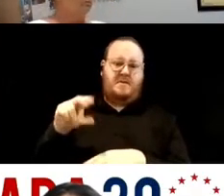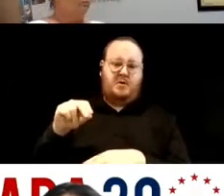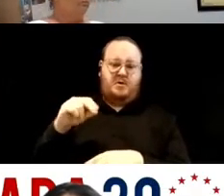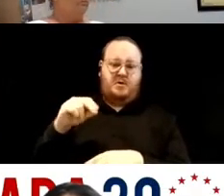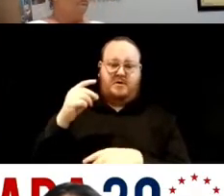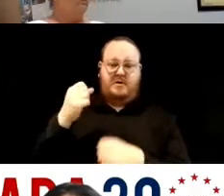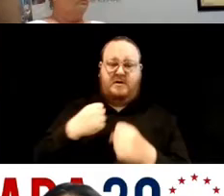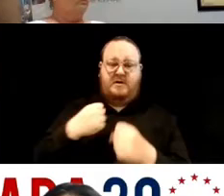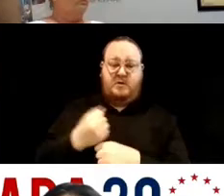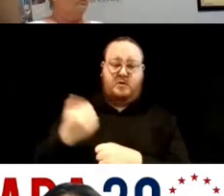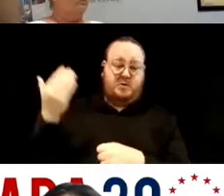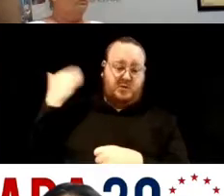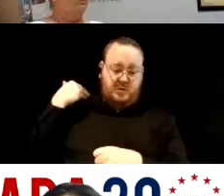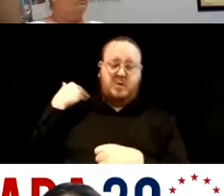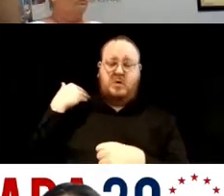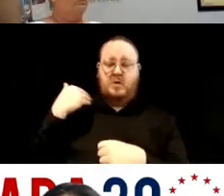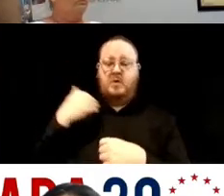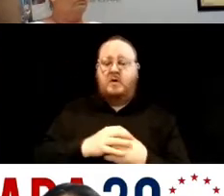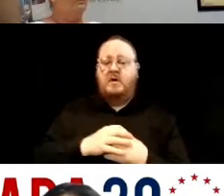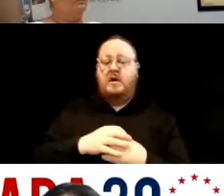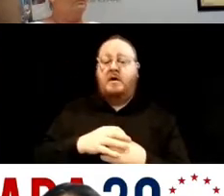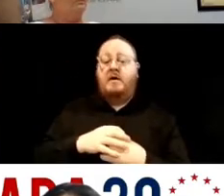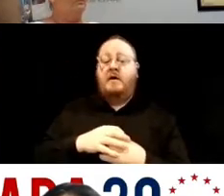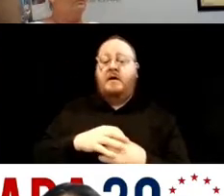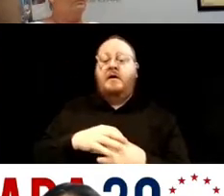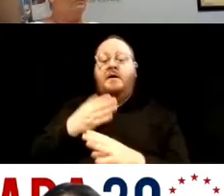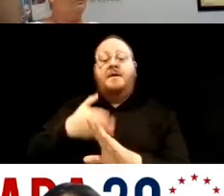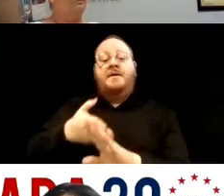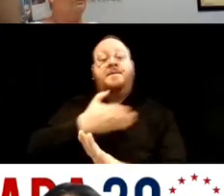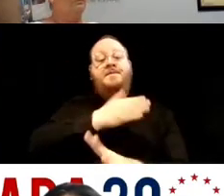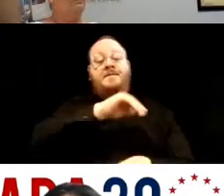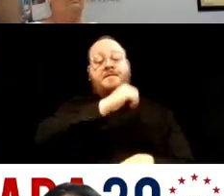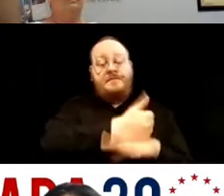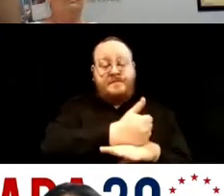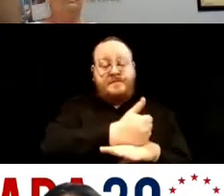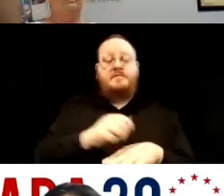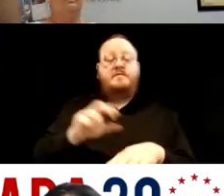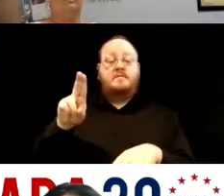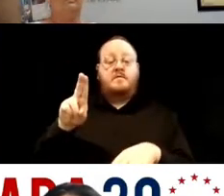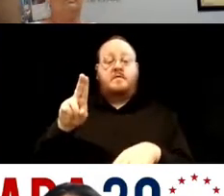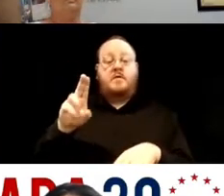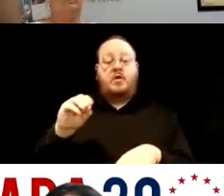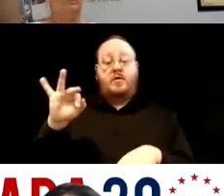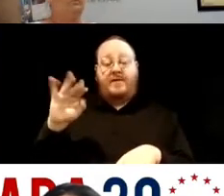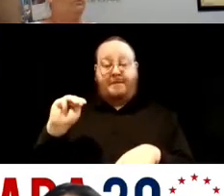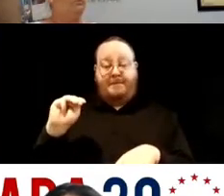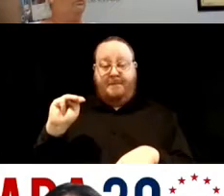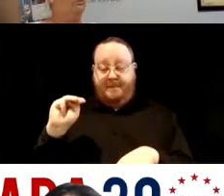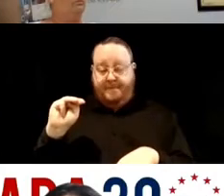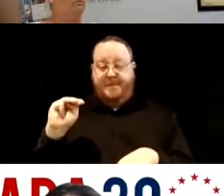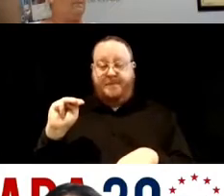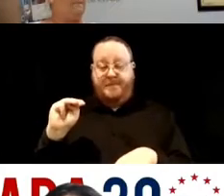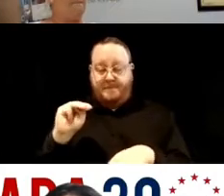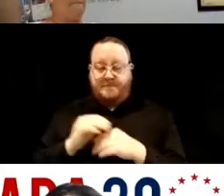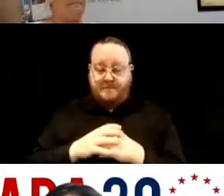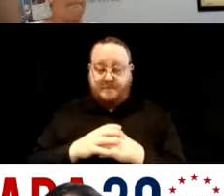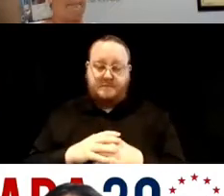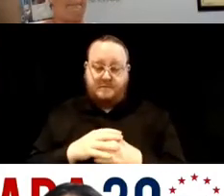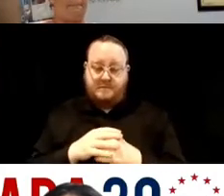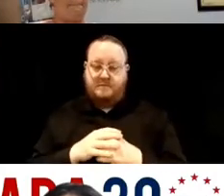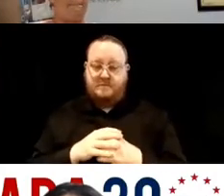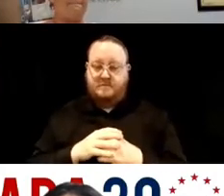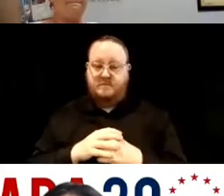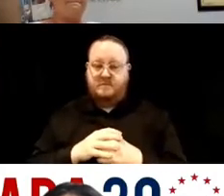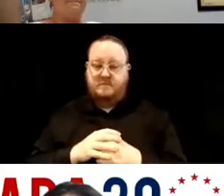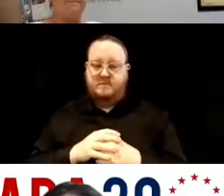before that, the institute was housed at the University of Michigan. And let me see, I just want to make sure I didn't freeze up